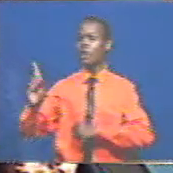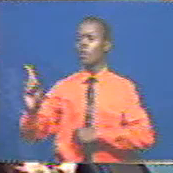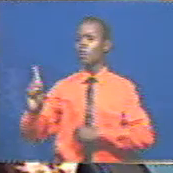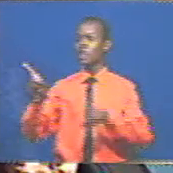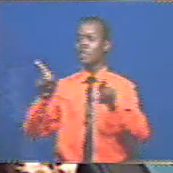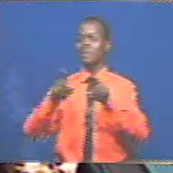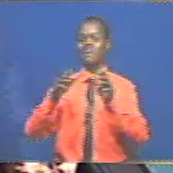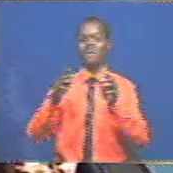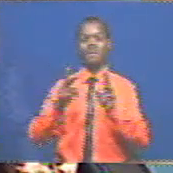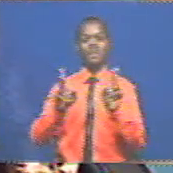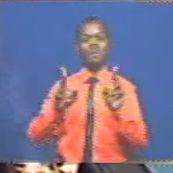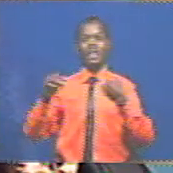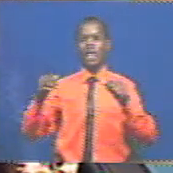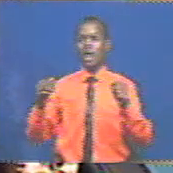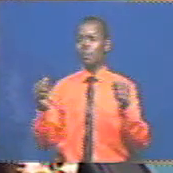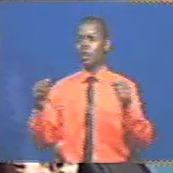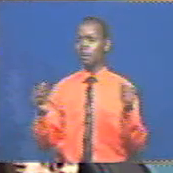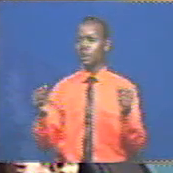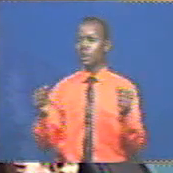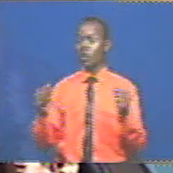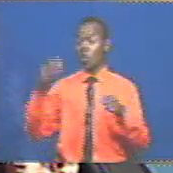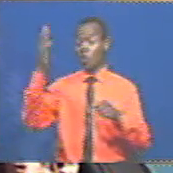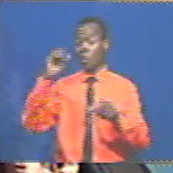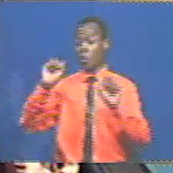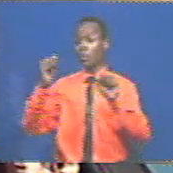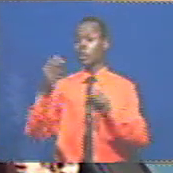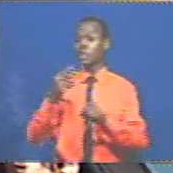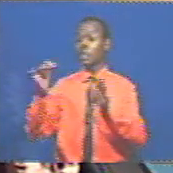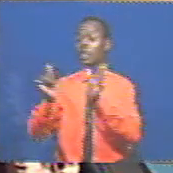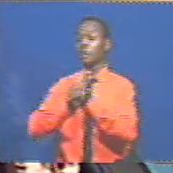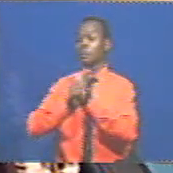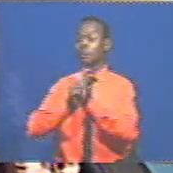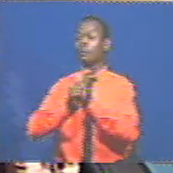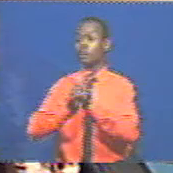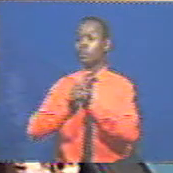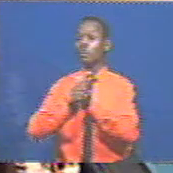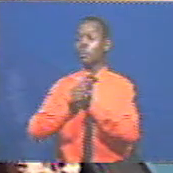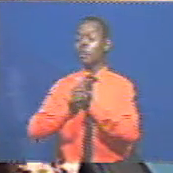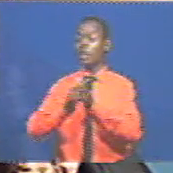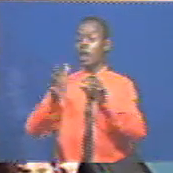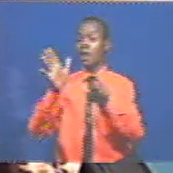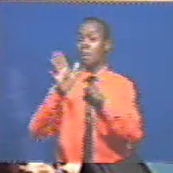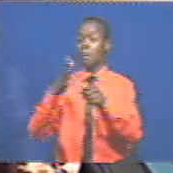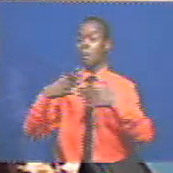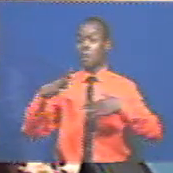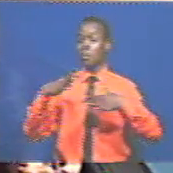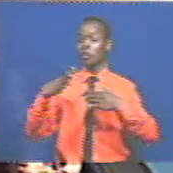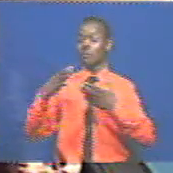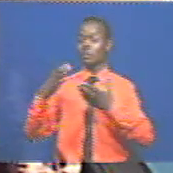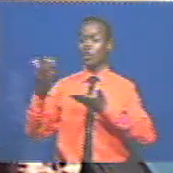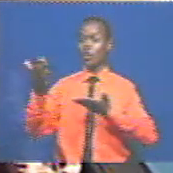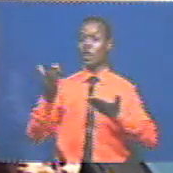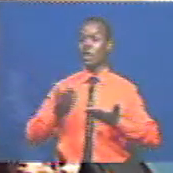excited about it and you can see that the number of we already invited 193